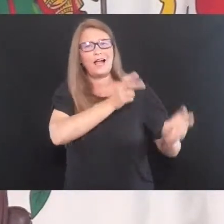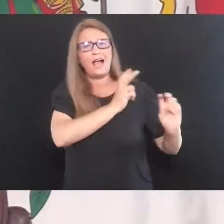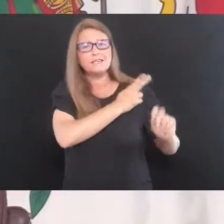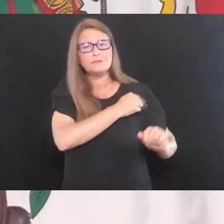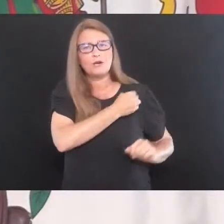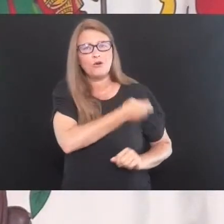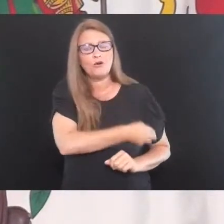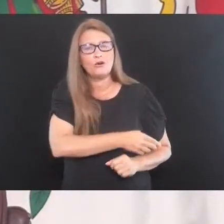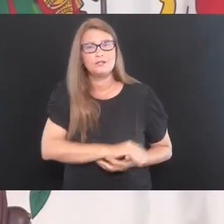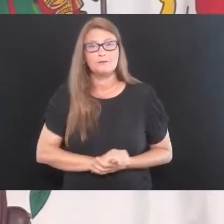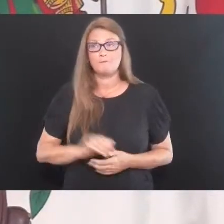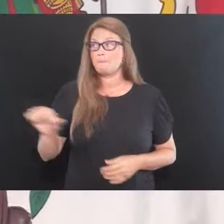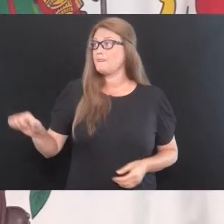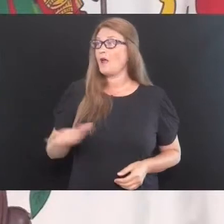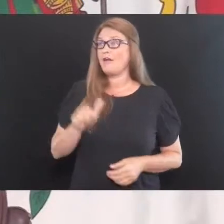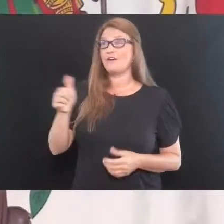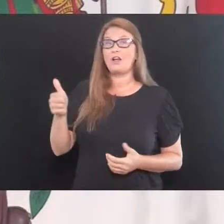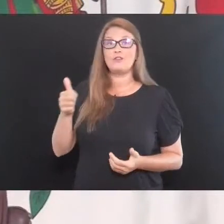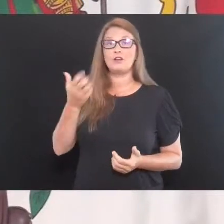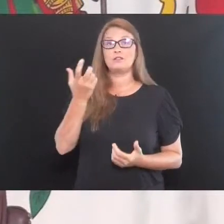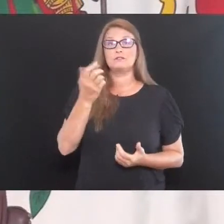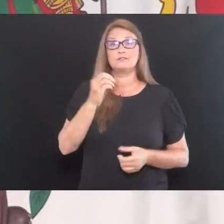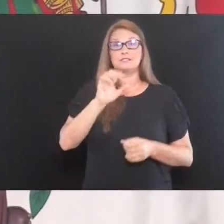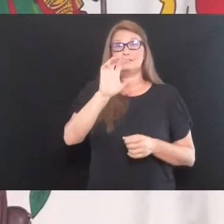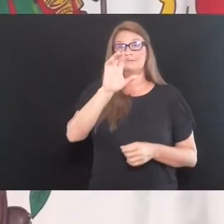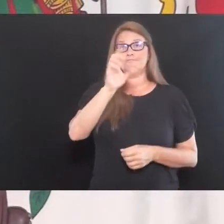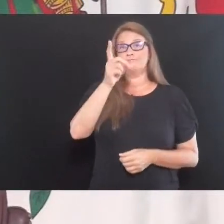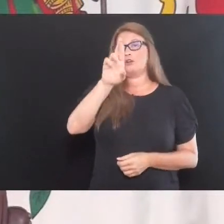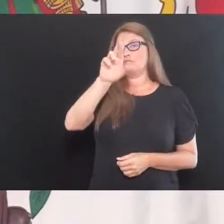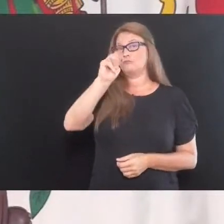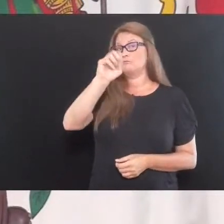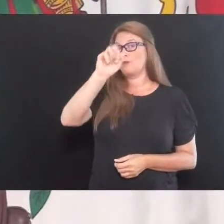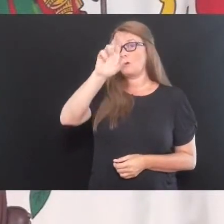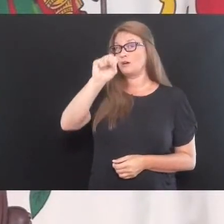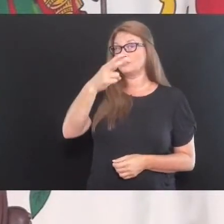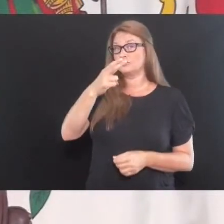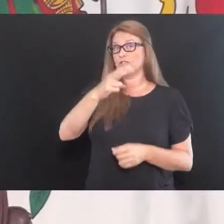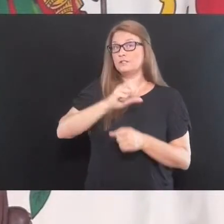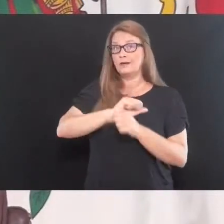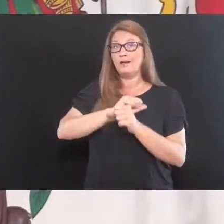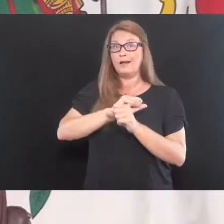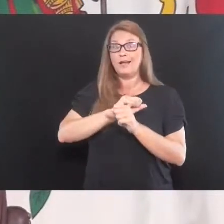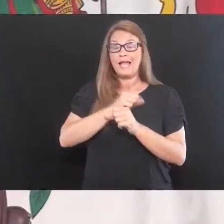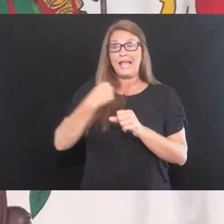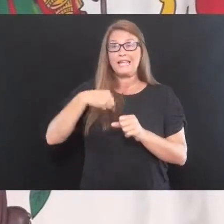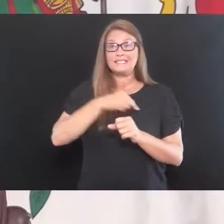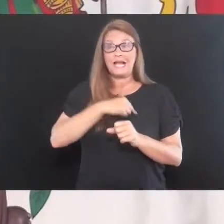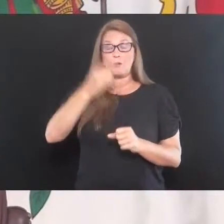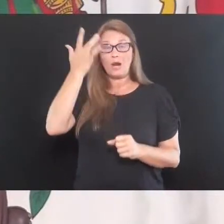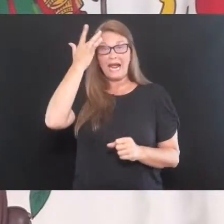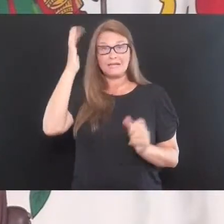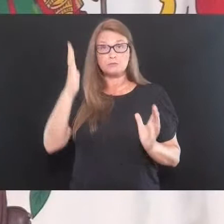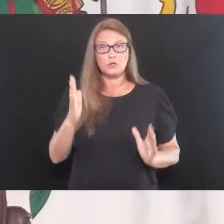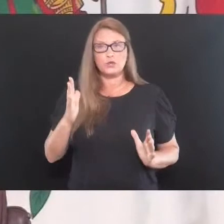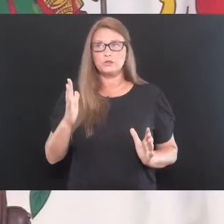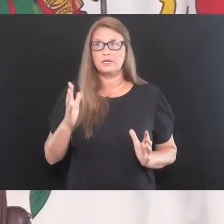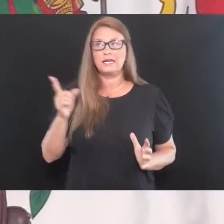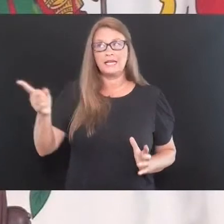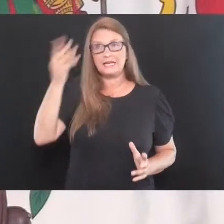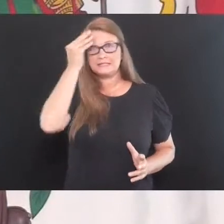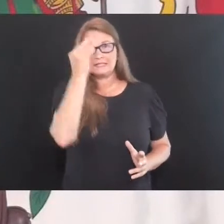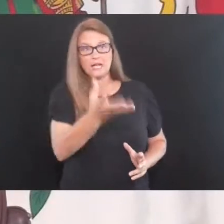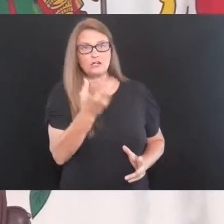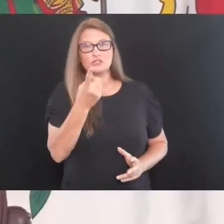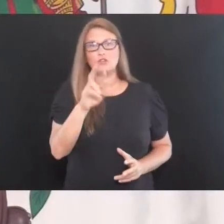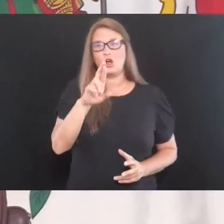you've got another doc, that is our coronavirus czar, that is telling us, and you've got our doc in-house and Dr.